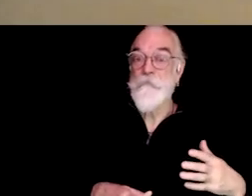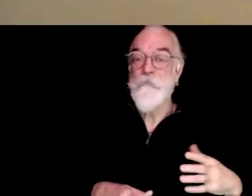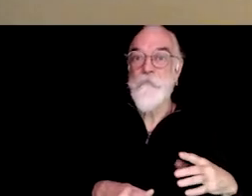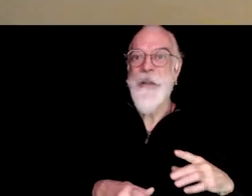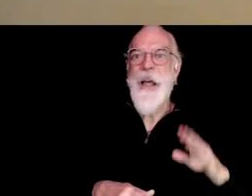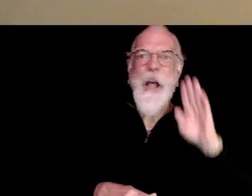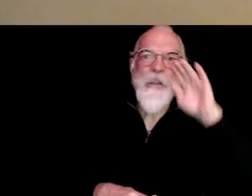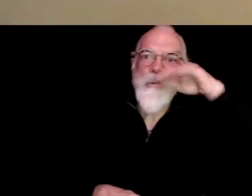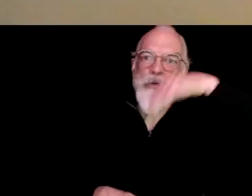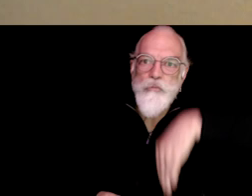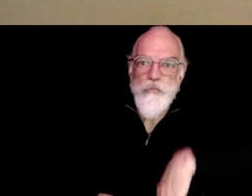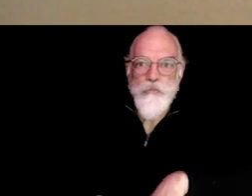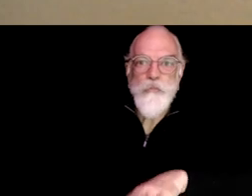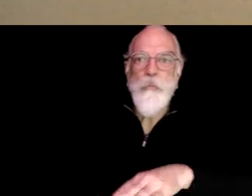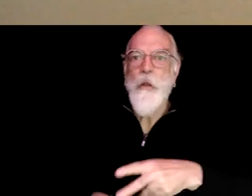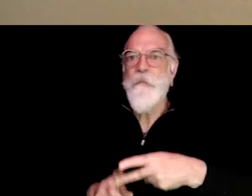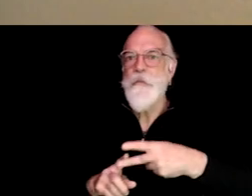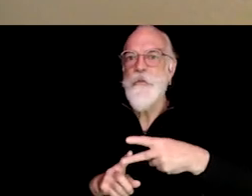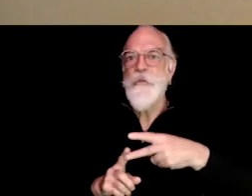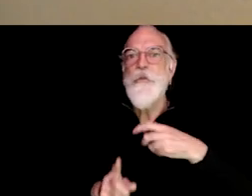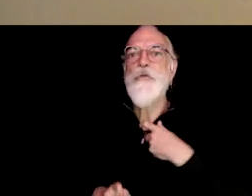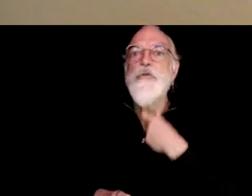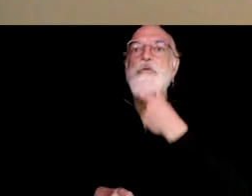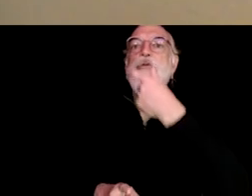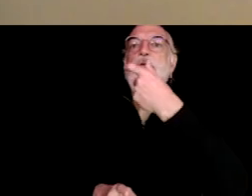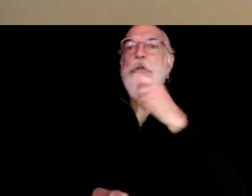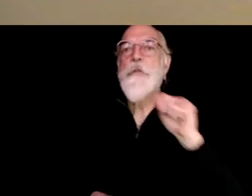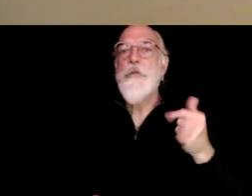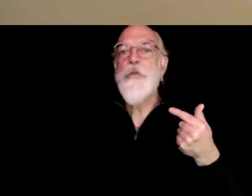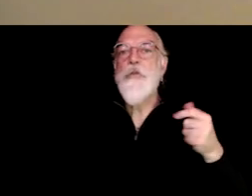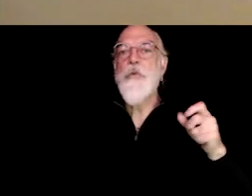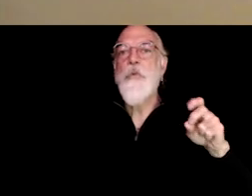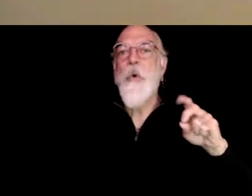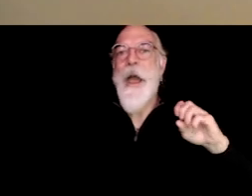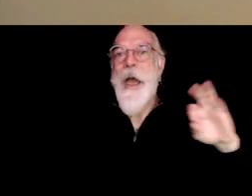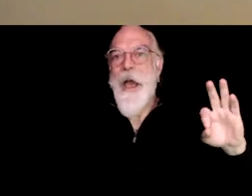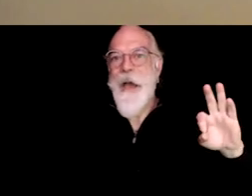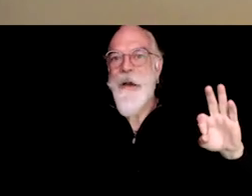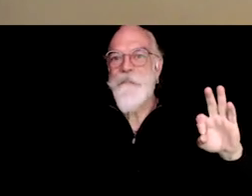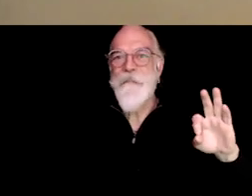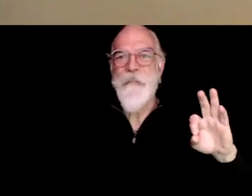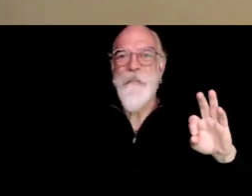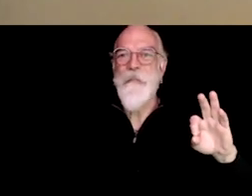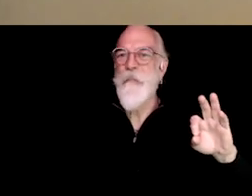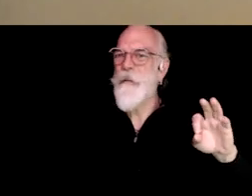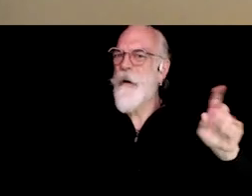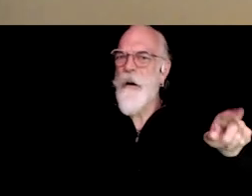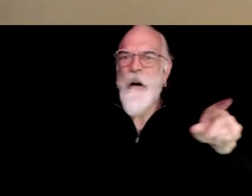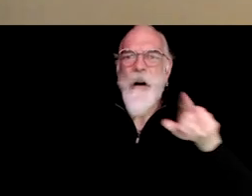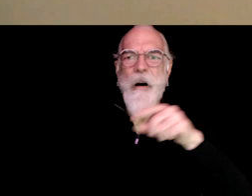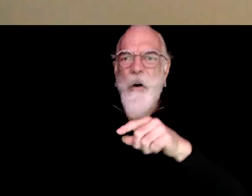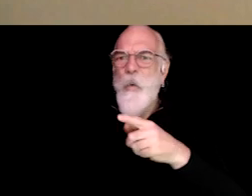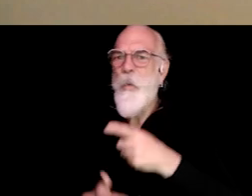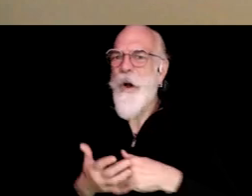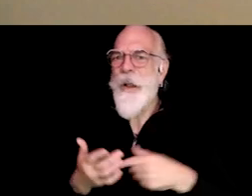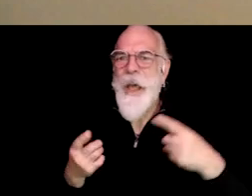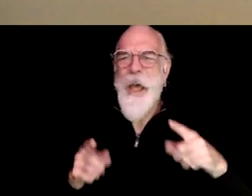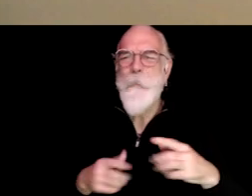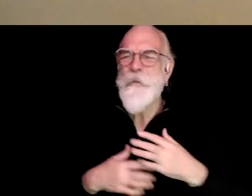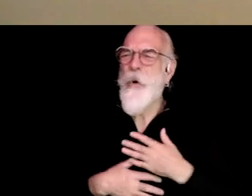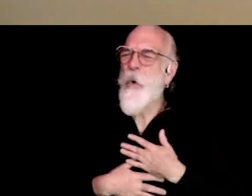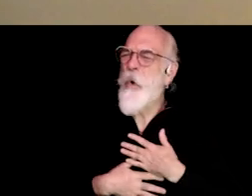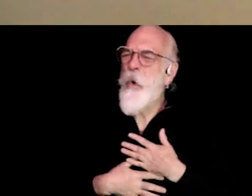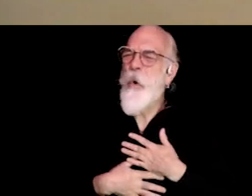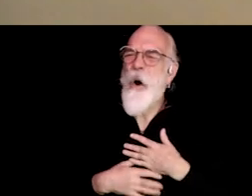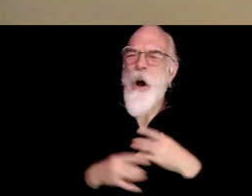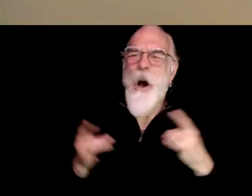to giraffes, elephants, what's happening in the world to them is sometimes